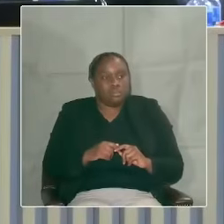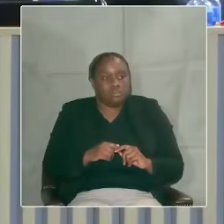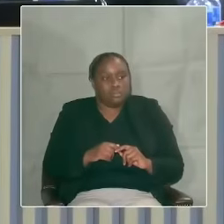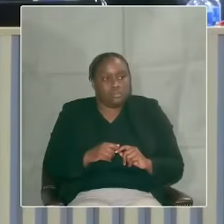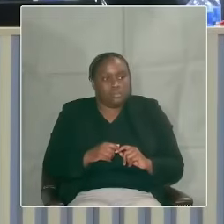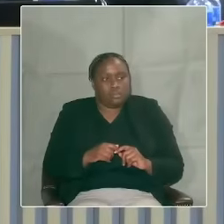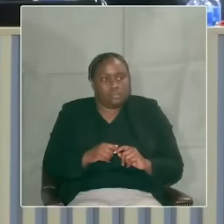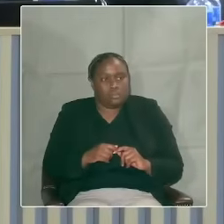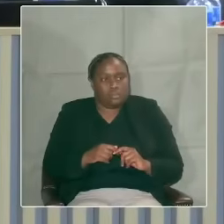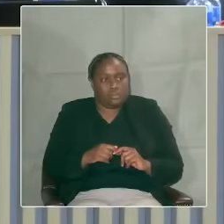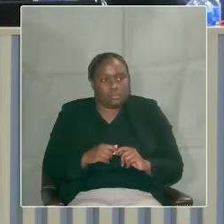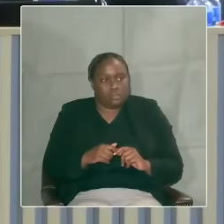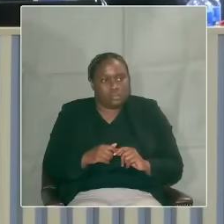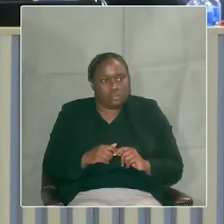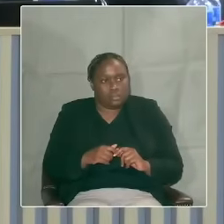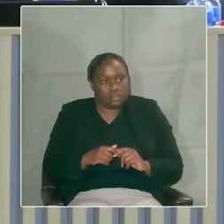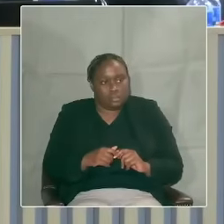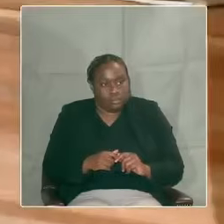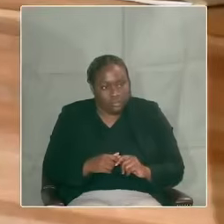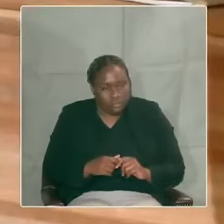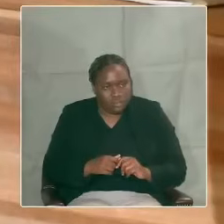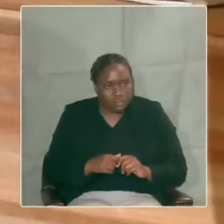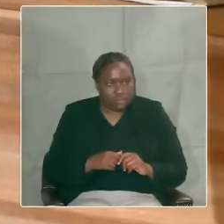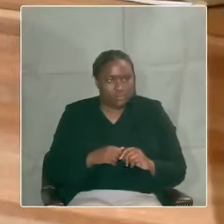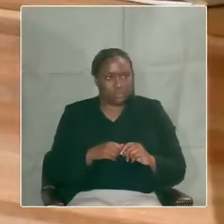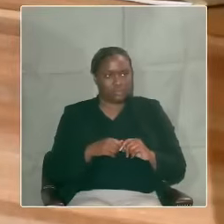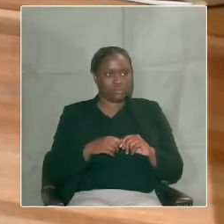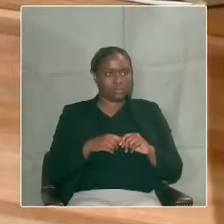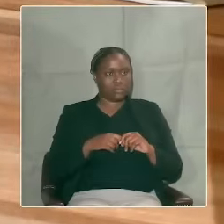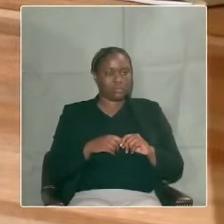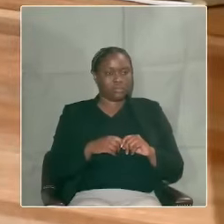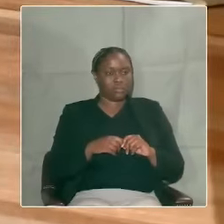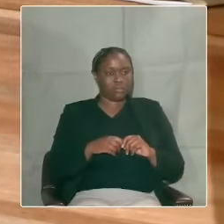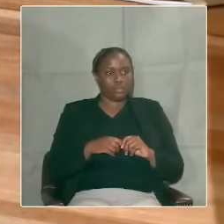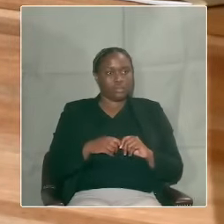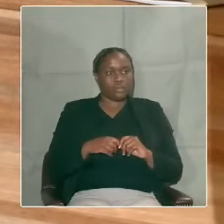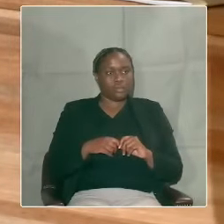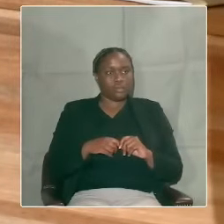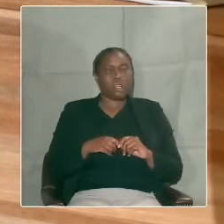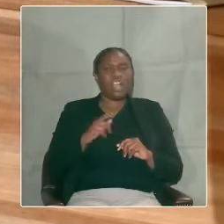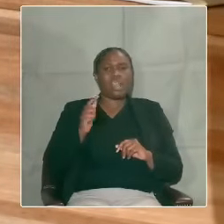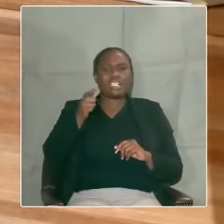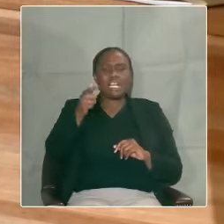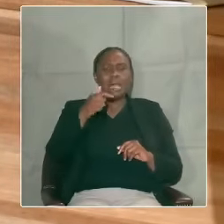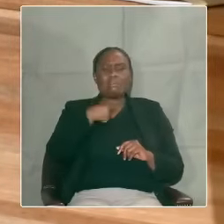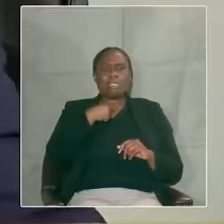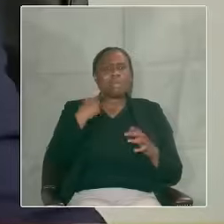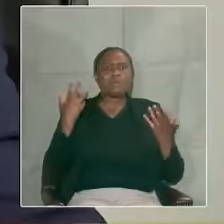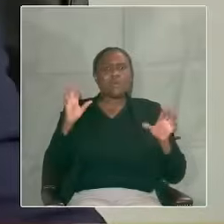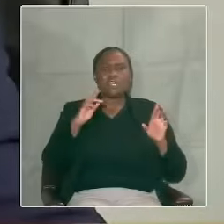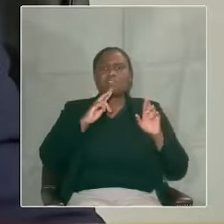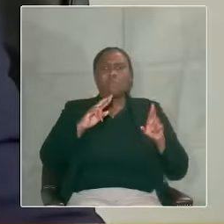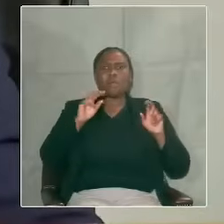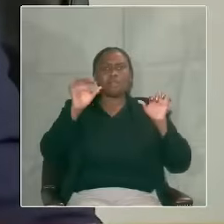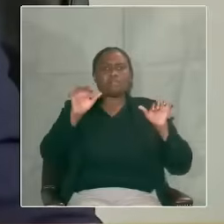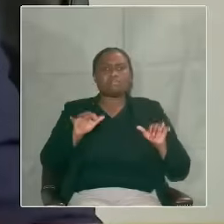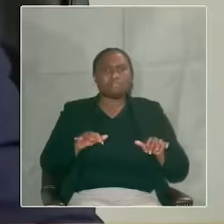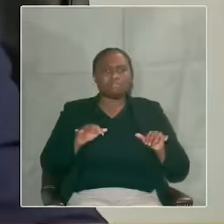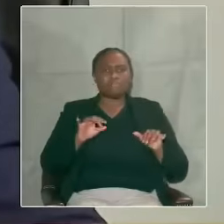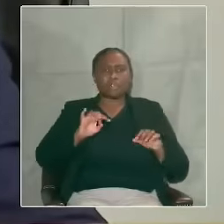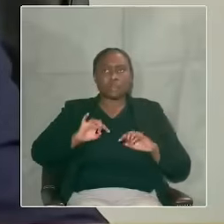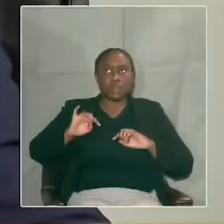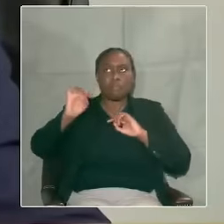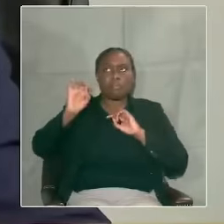that's why later then I already, by that time I already submitted a report to